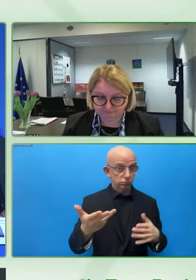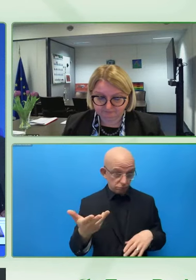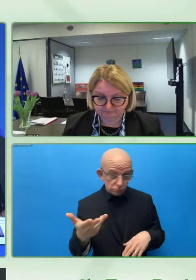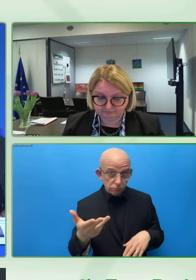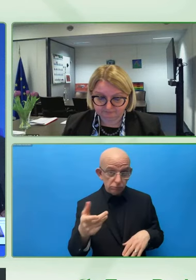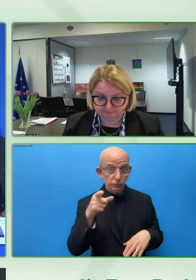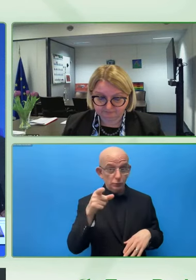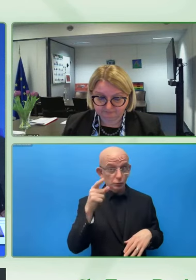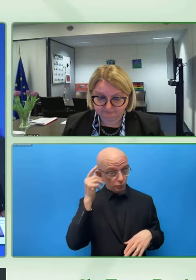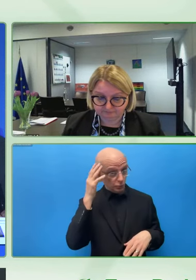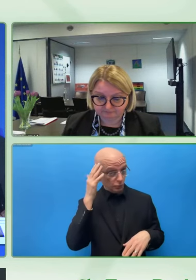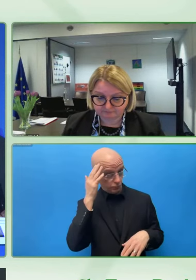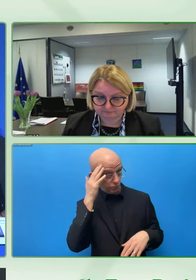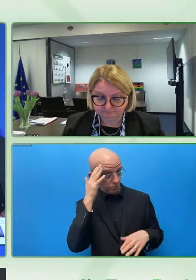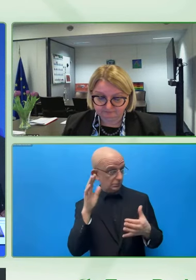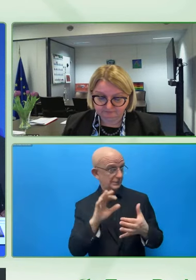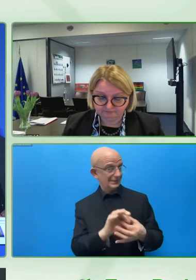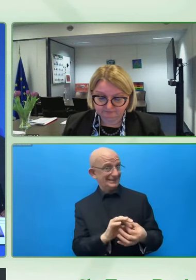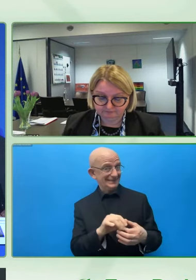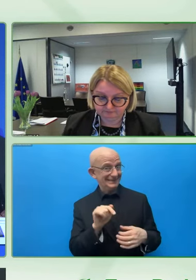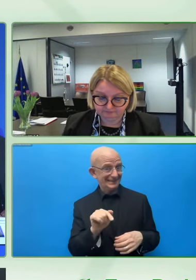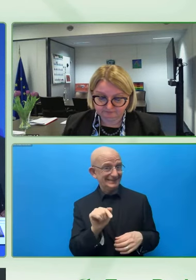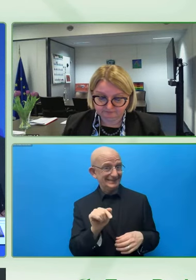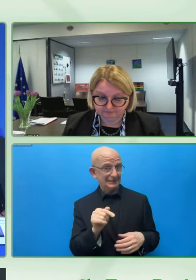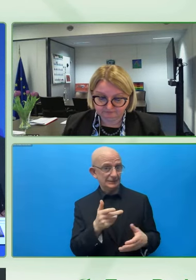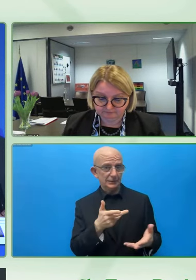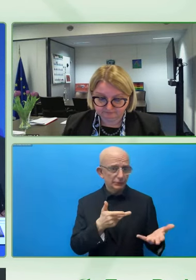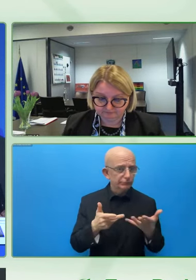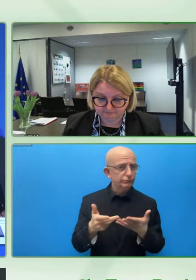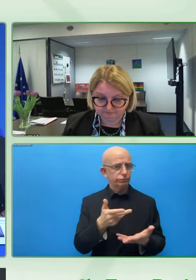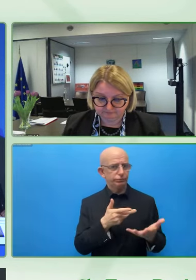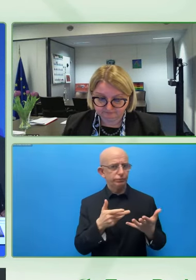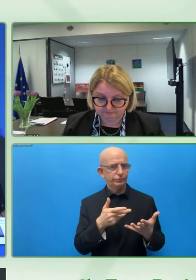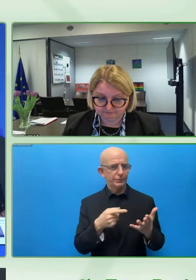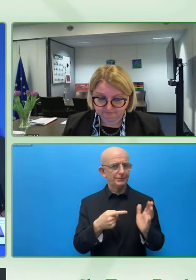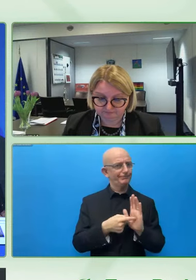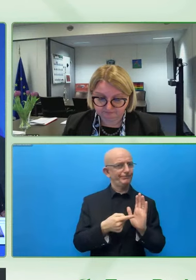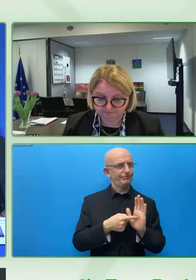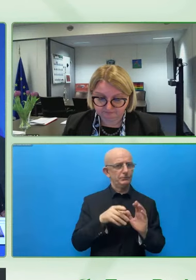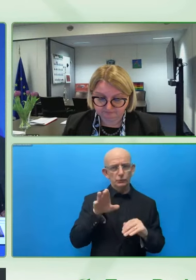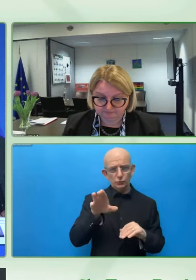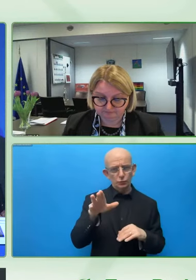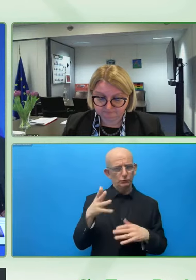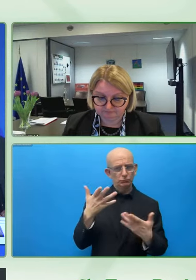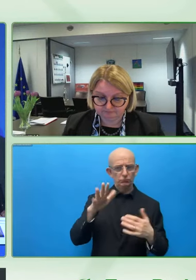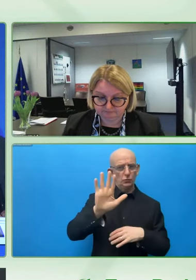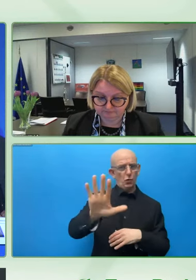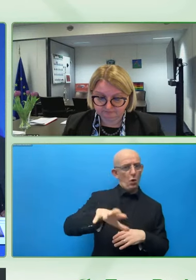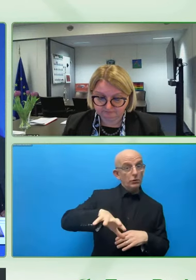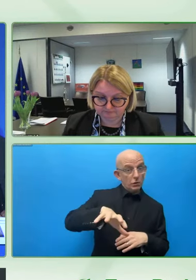you manage to navigate those discussions? Maybe then you could start. Sure. Sure.